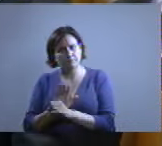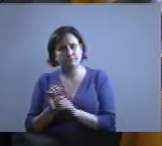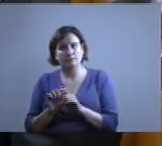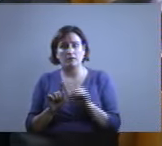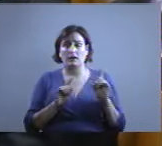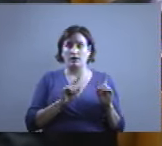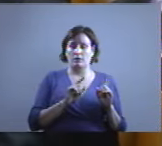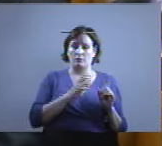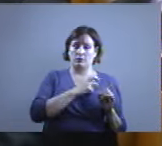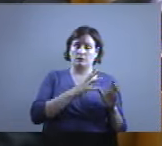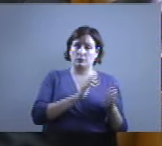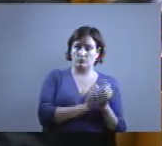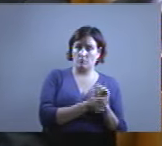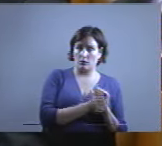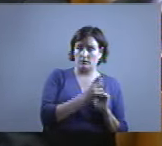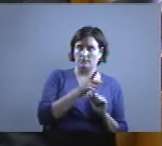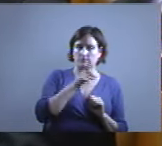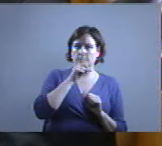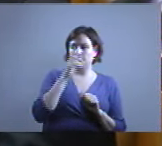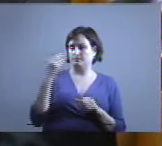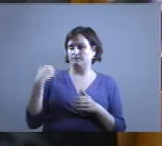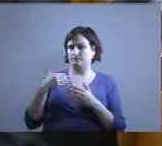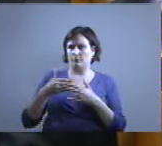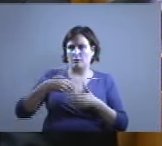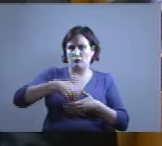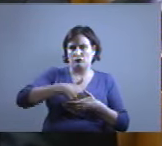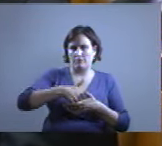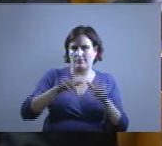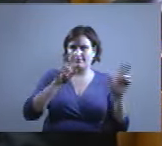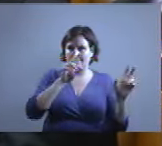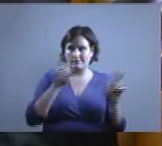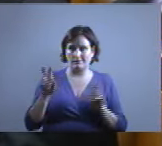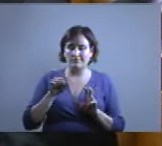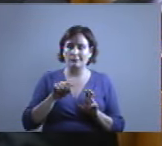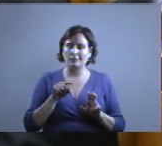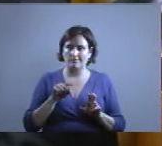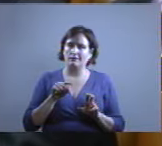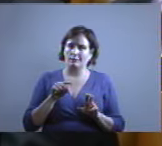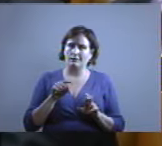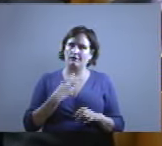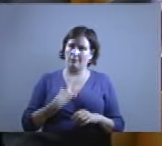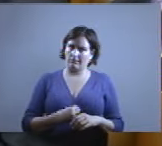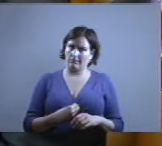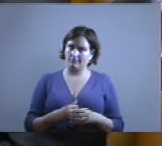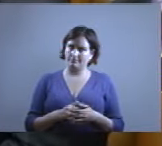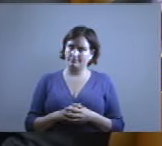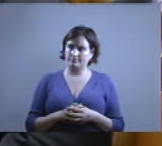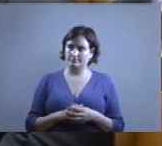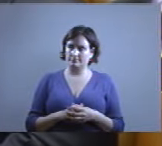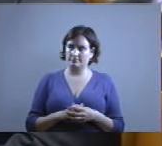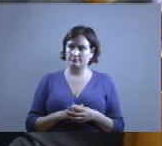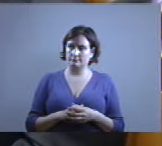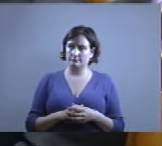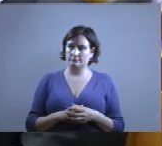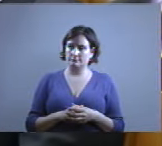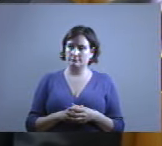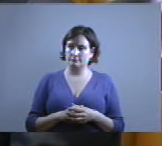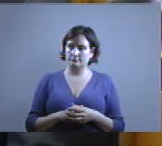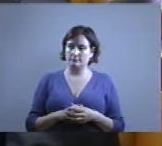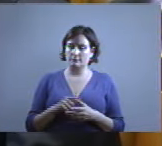Ministry is silent on the whole cricket saga that's going on at the moment is devoid of all truth. Factually, Mr. Speaker,